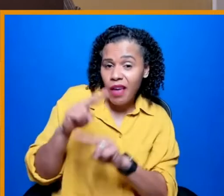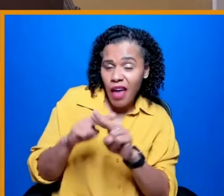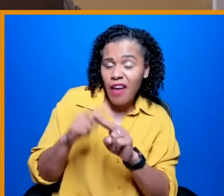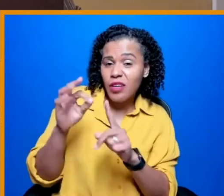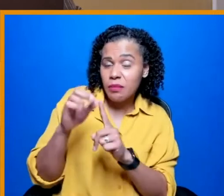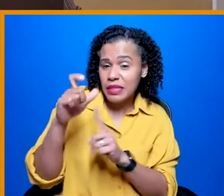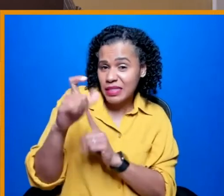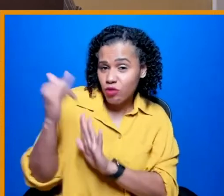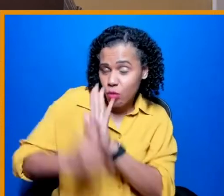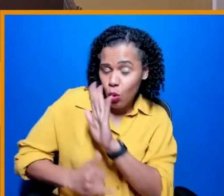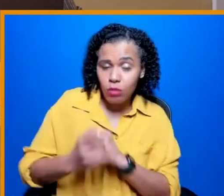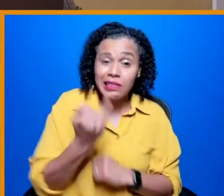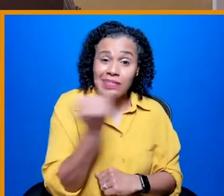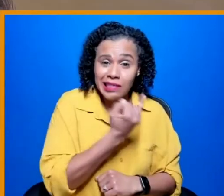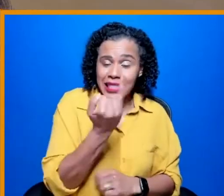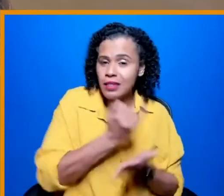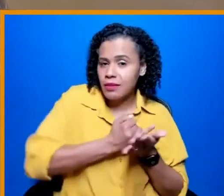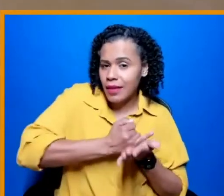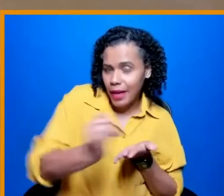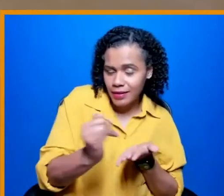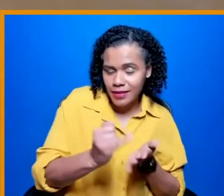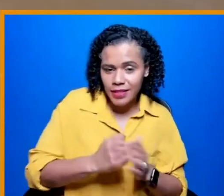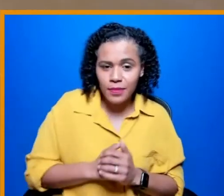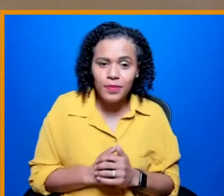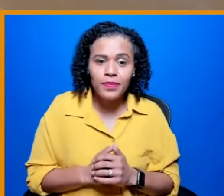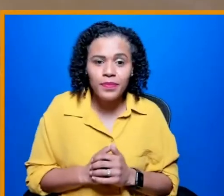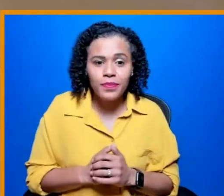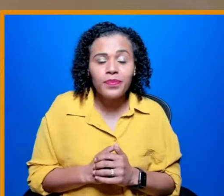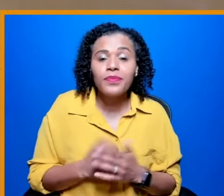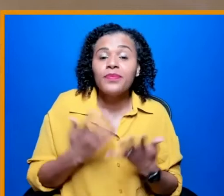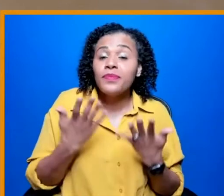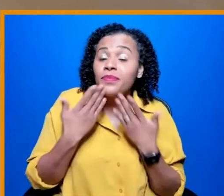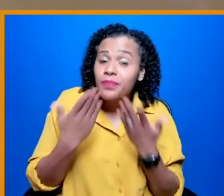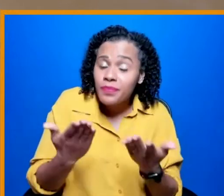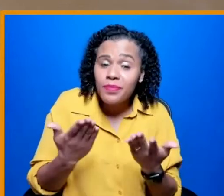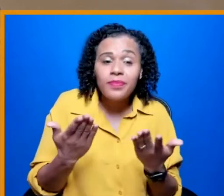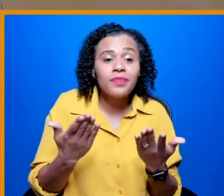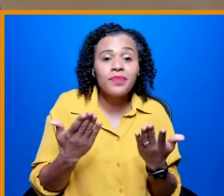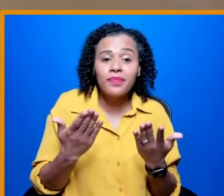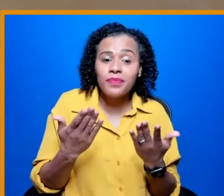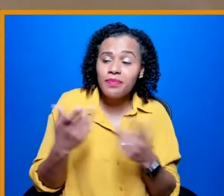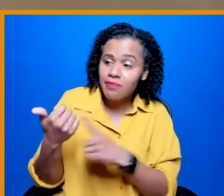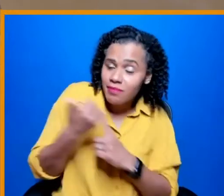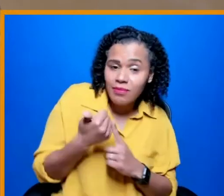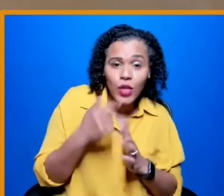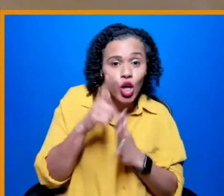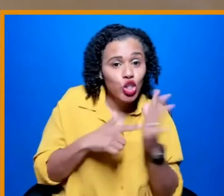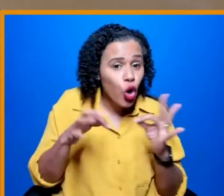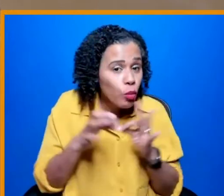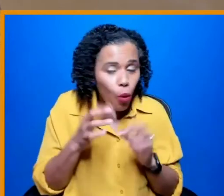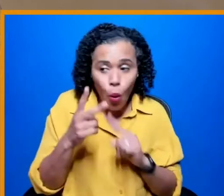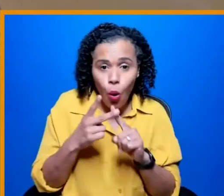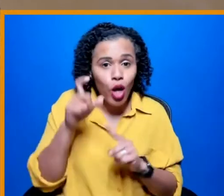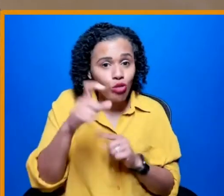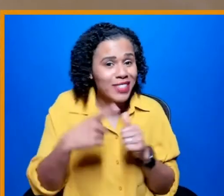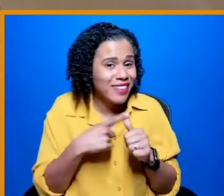and 16 against. So I'd like to say thank you to my aides, John Ball and Chris Adams, and we're